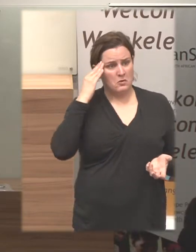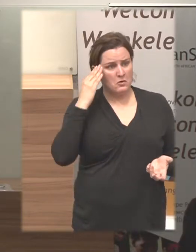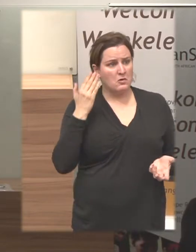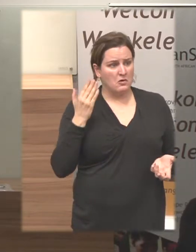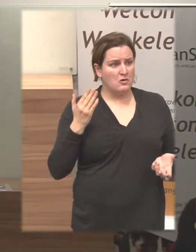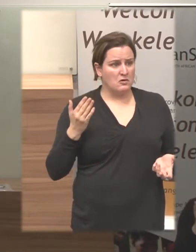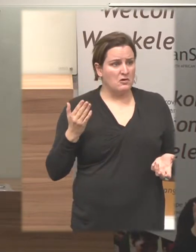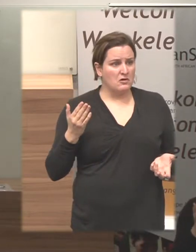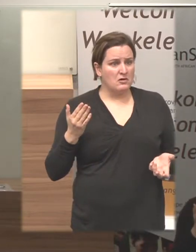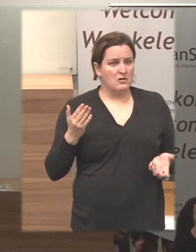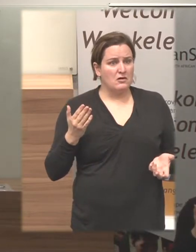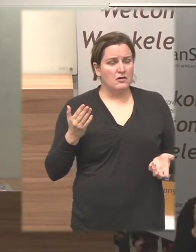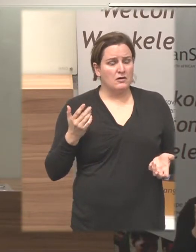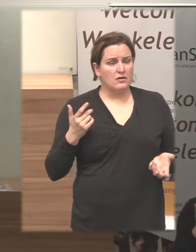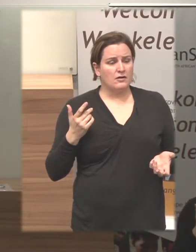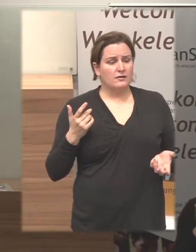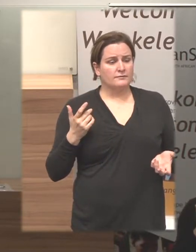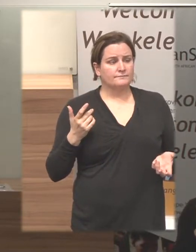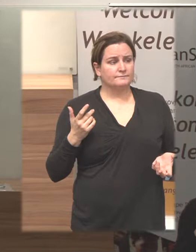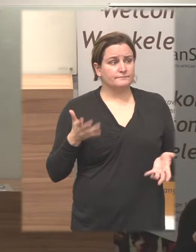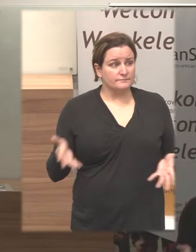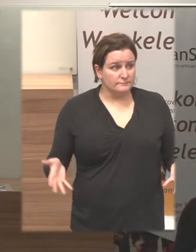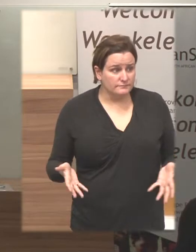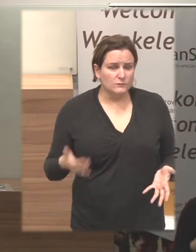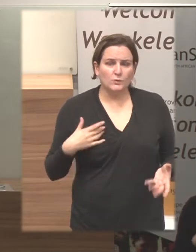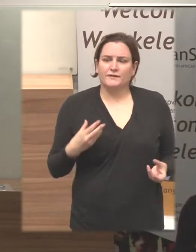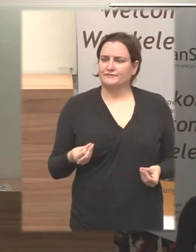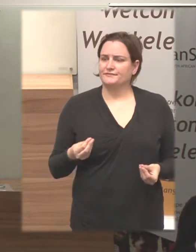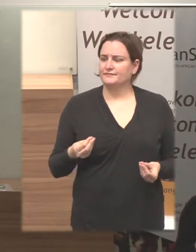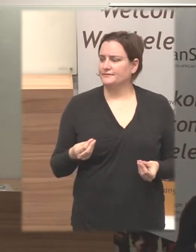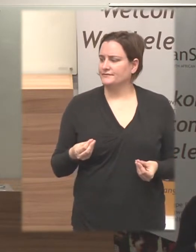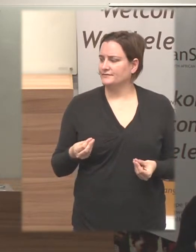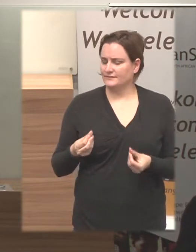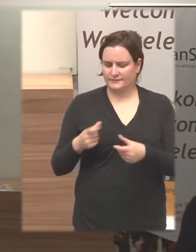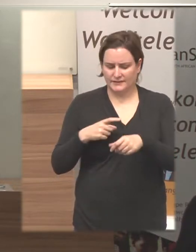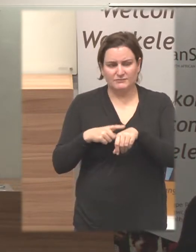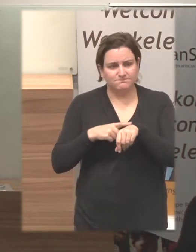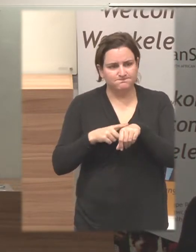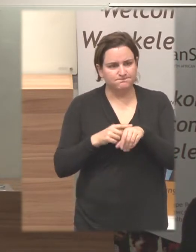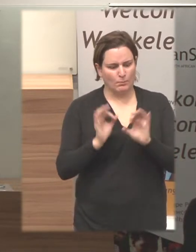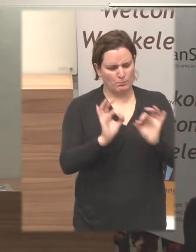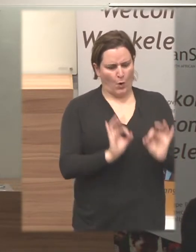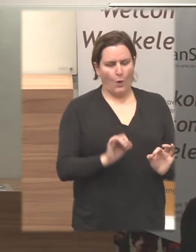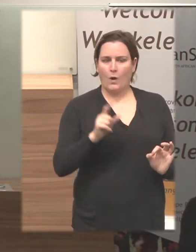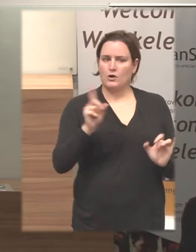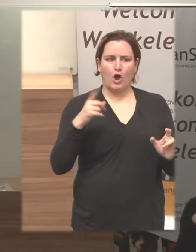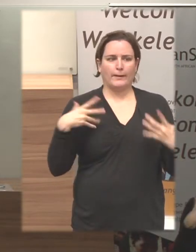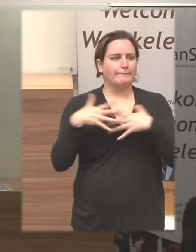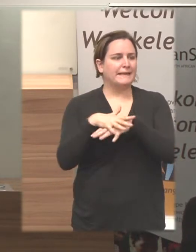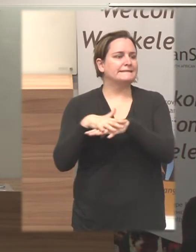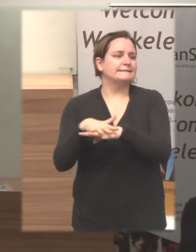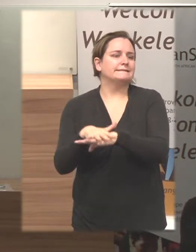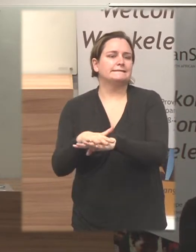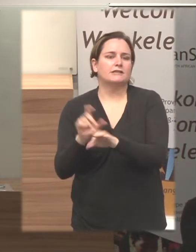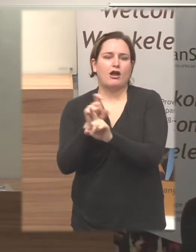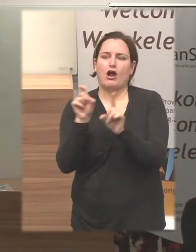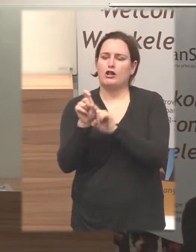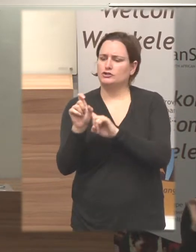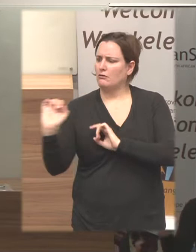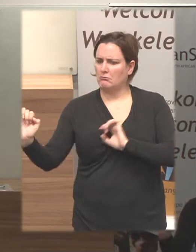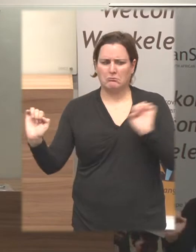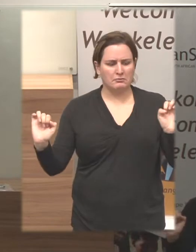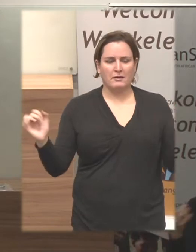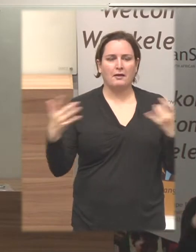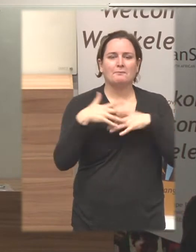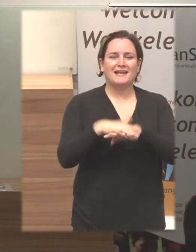quite chilling kind of connotations of racial purity and mixing. That mixing, cultural mixing, is not